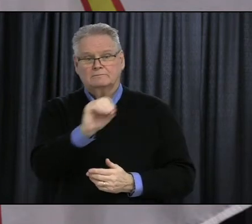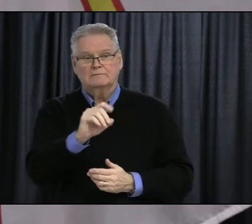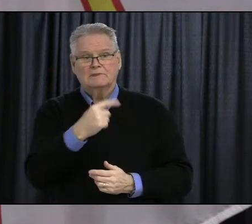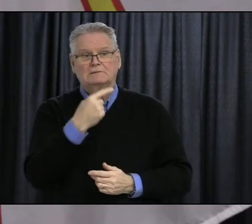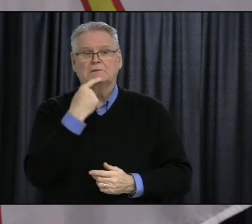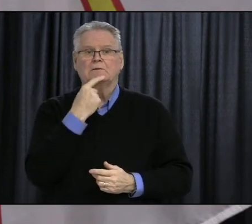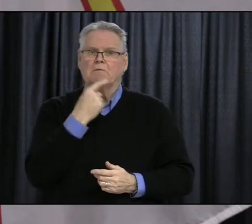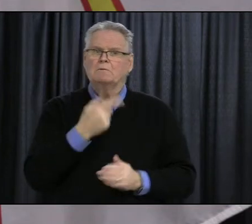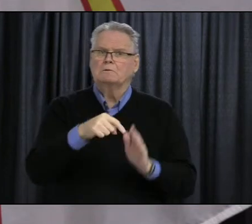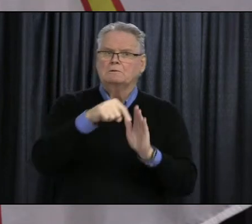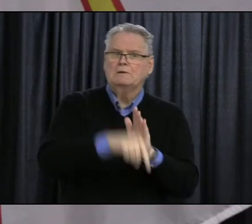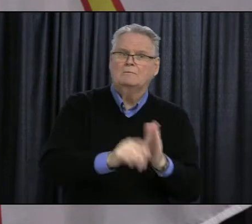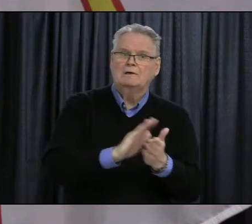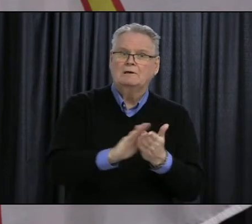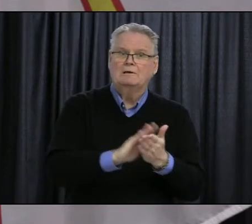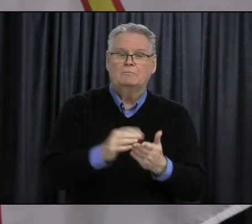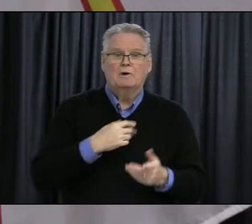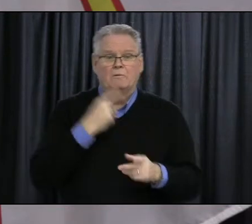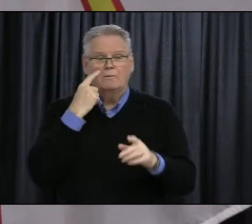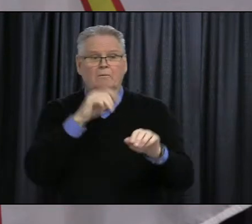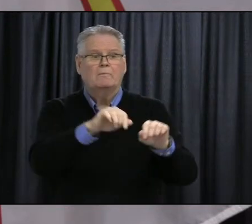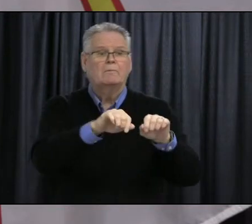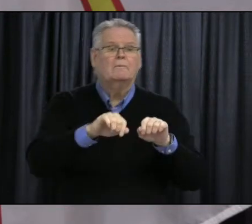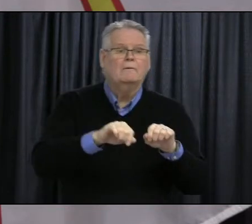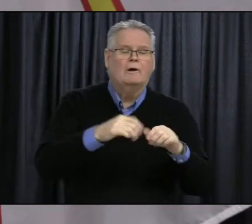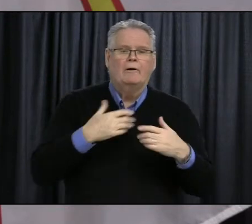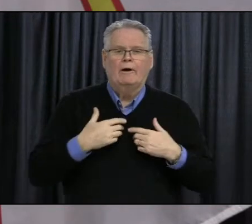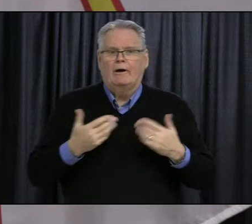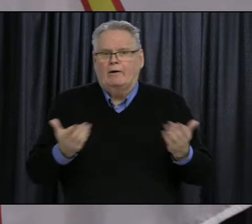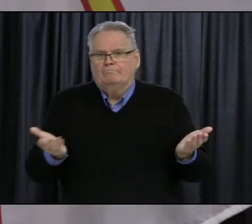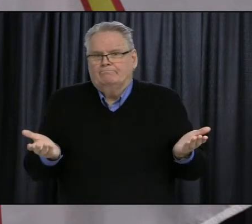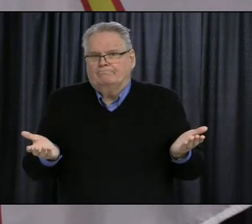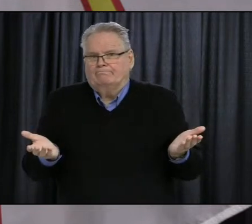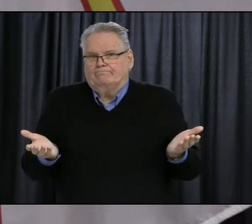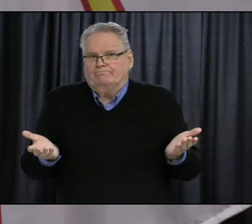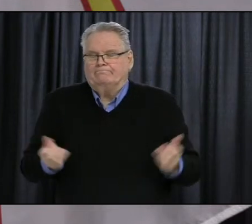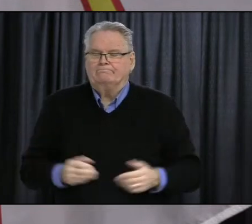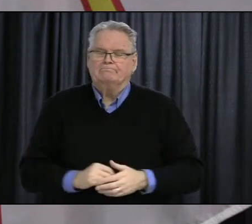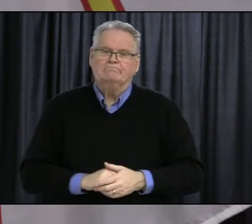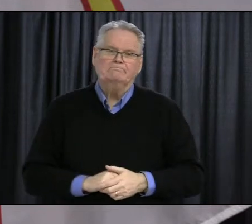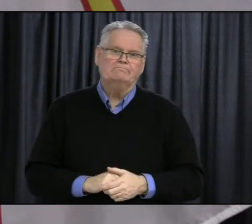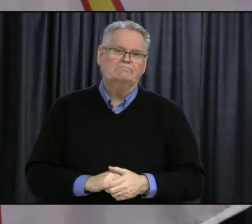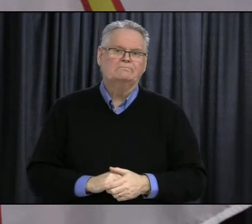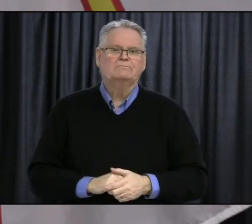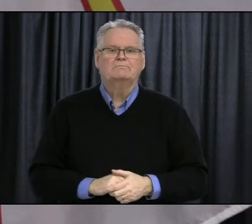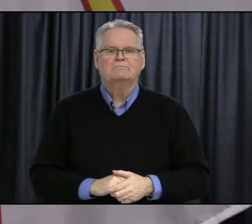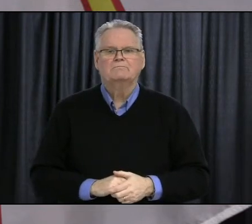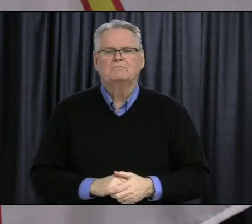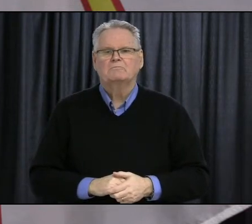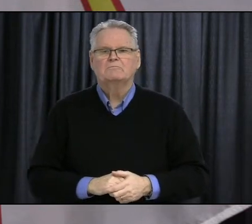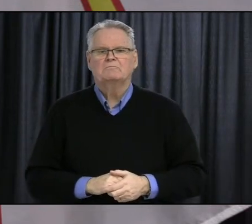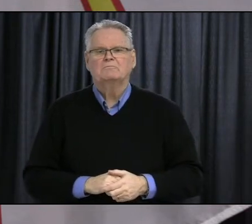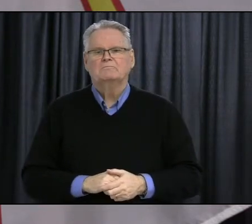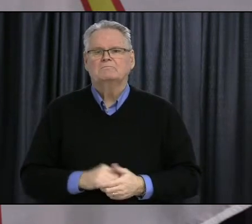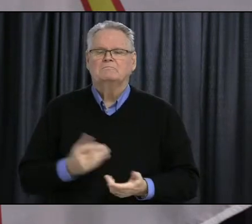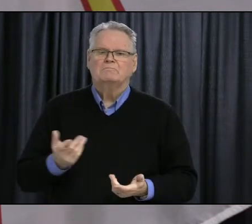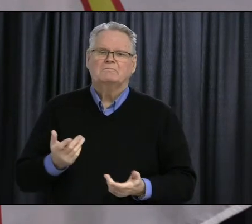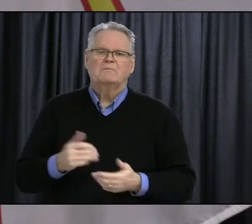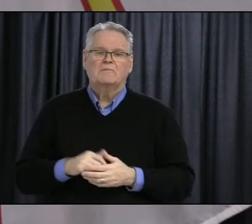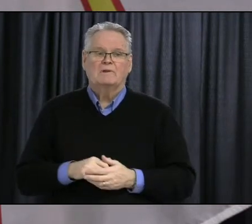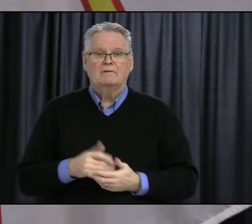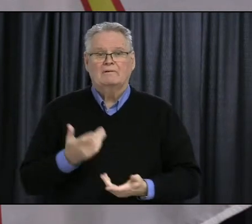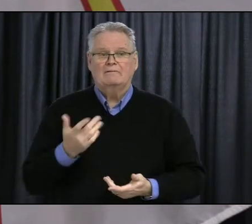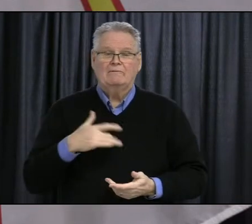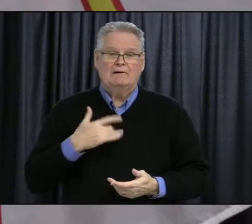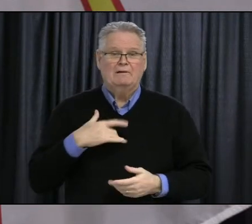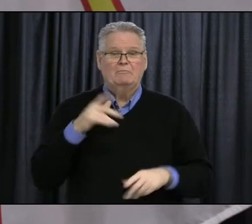certainly as long as those surfaces that the public would come into contact with are well cleaned,